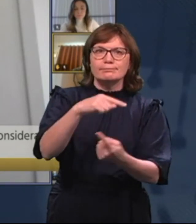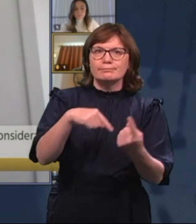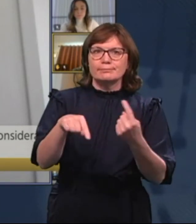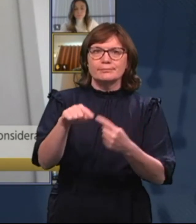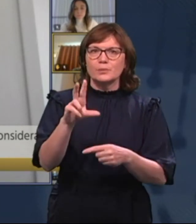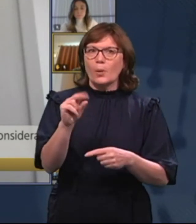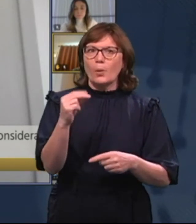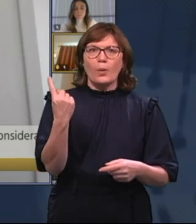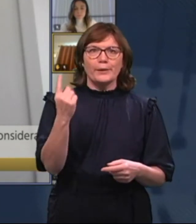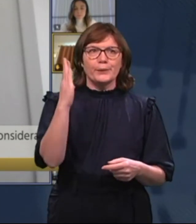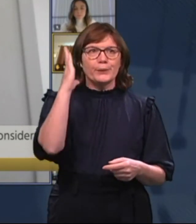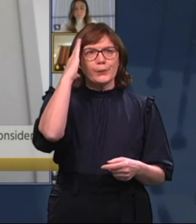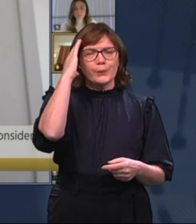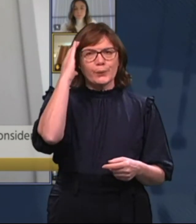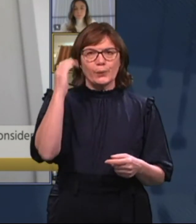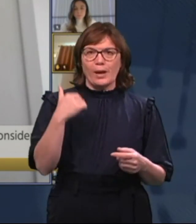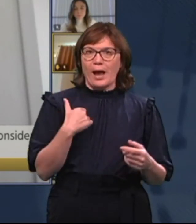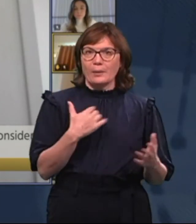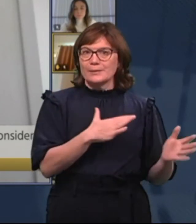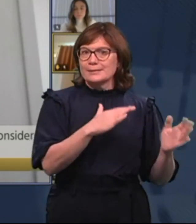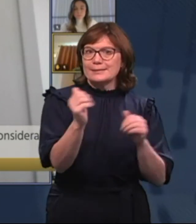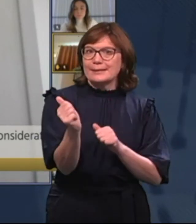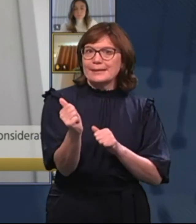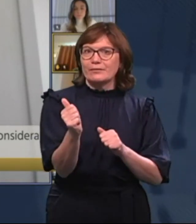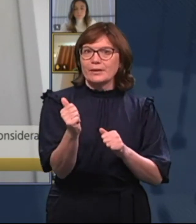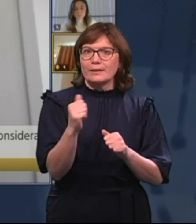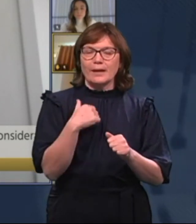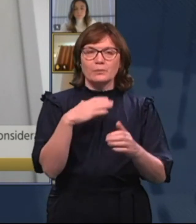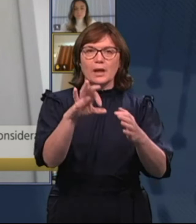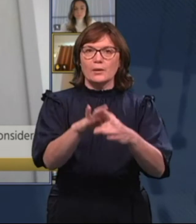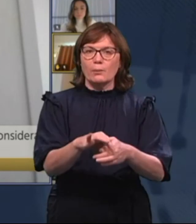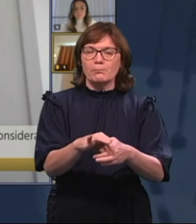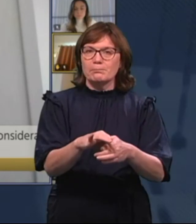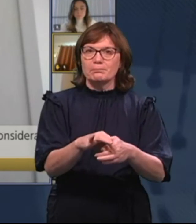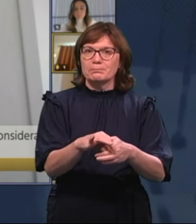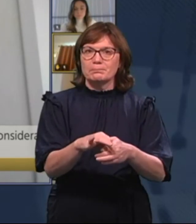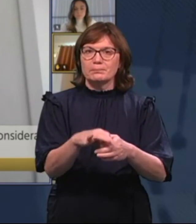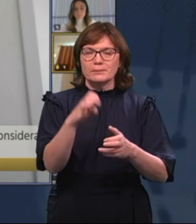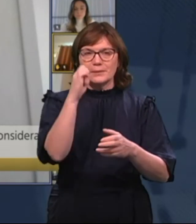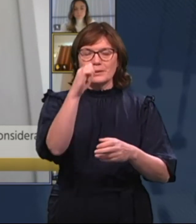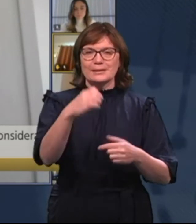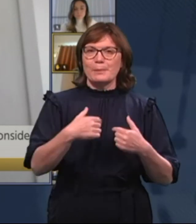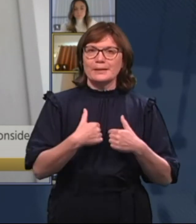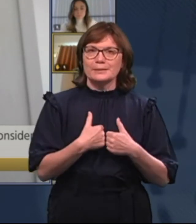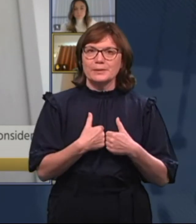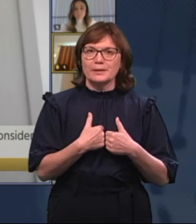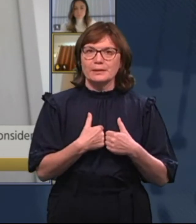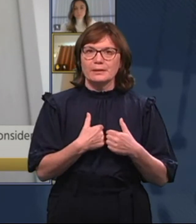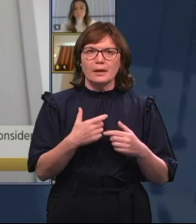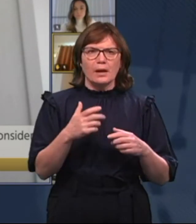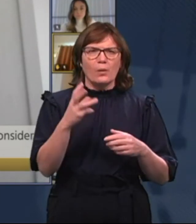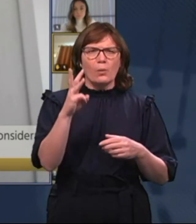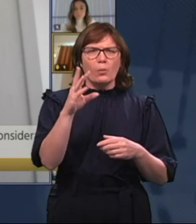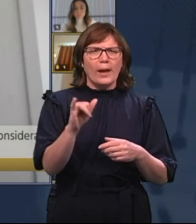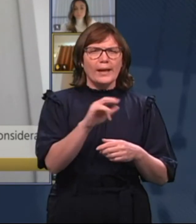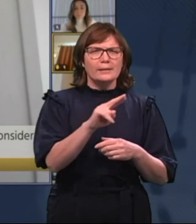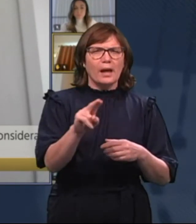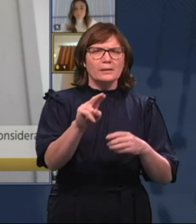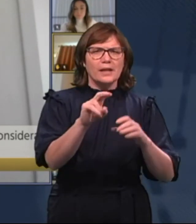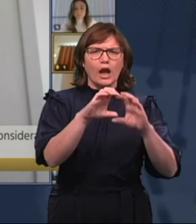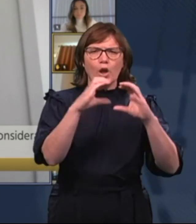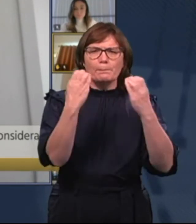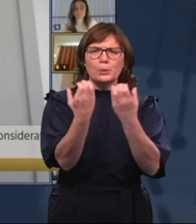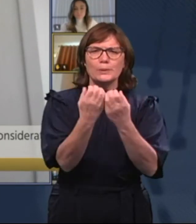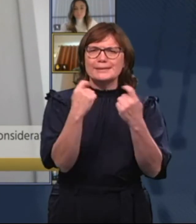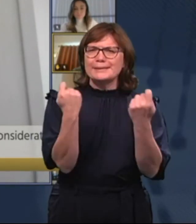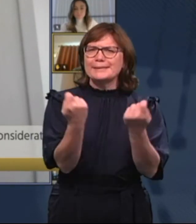it is, knew that I'd been discharged. I don't kind of understand why there's no, say, social worker or overall community team